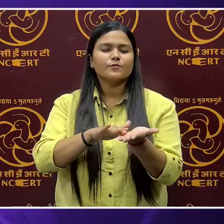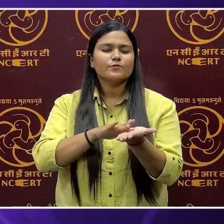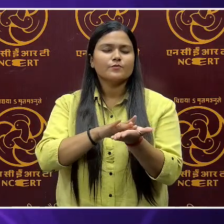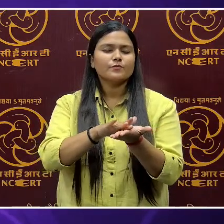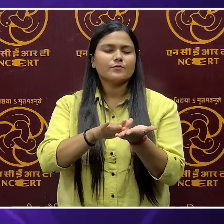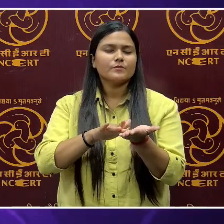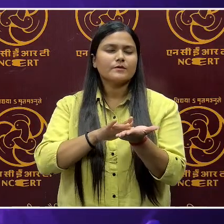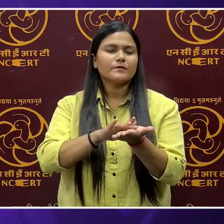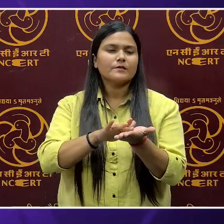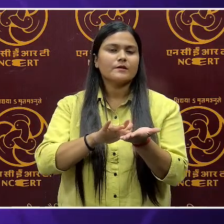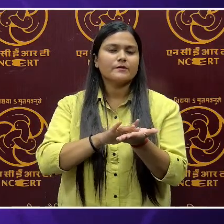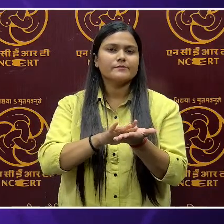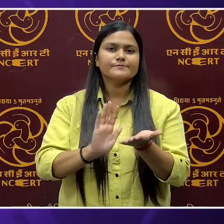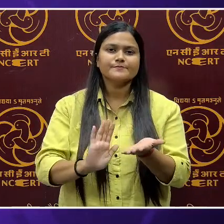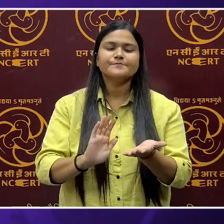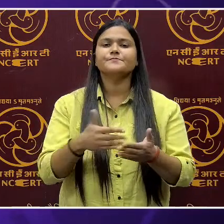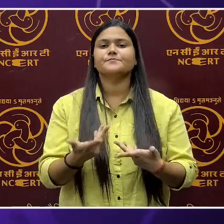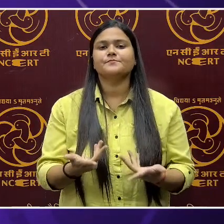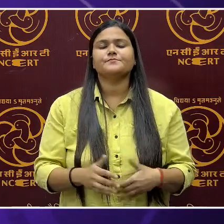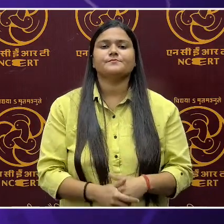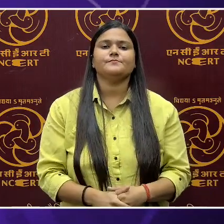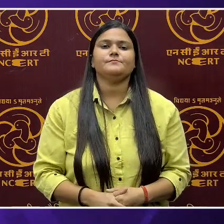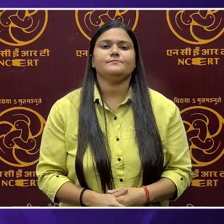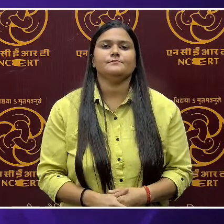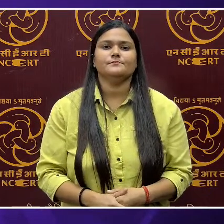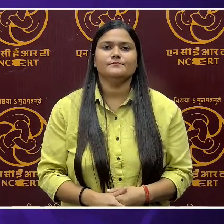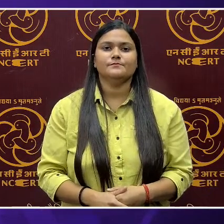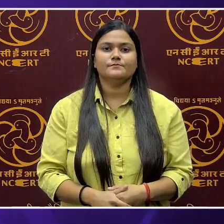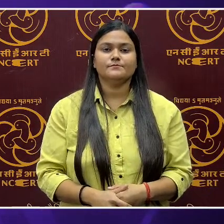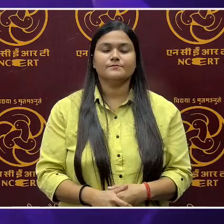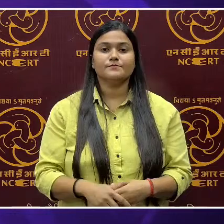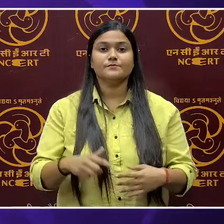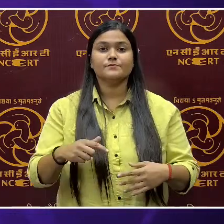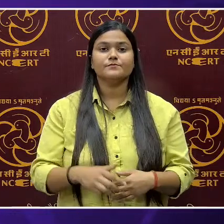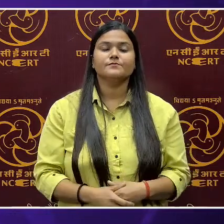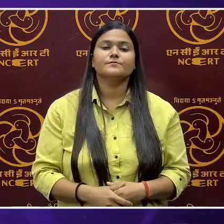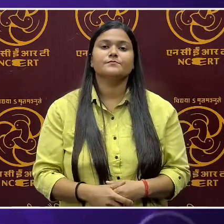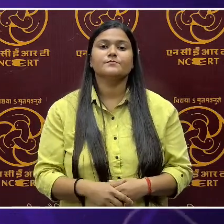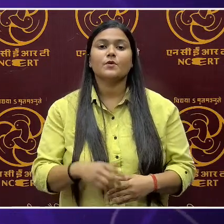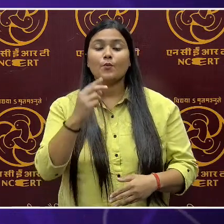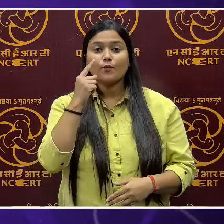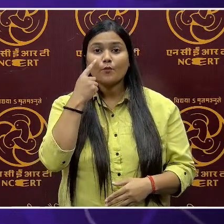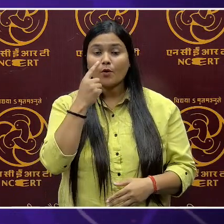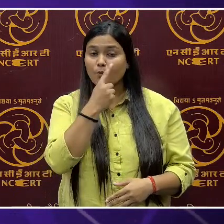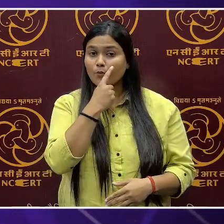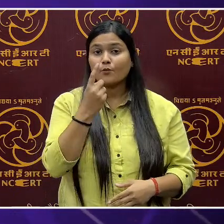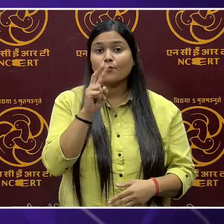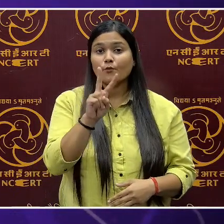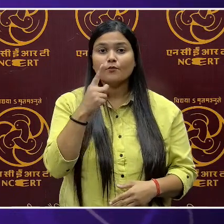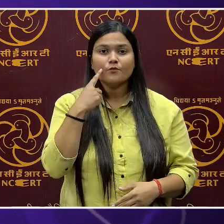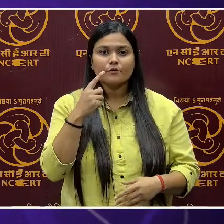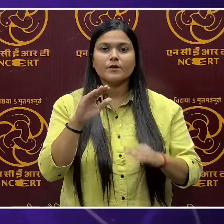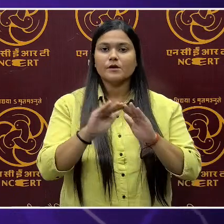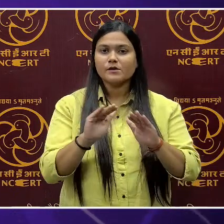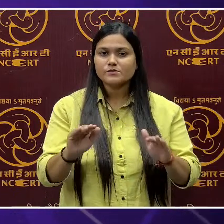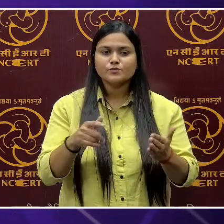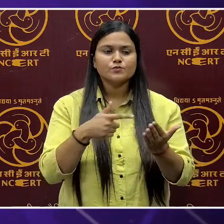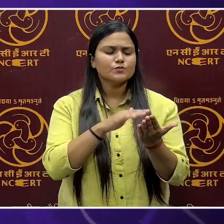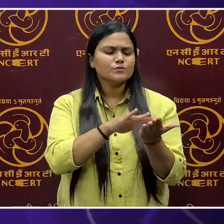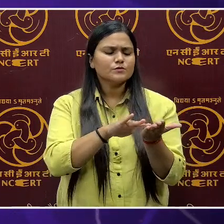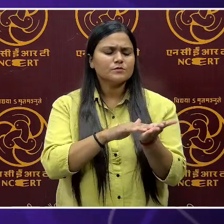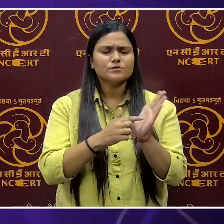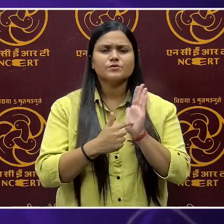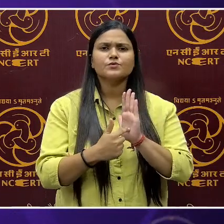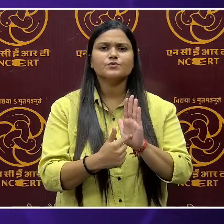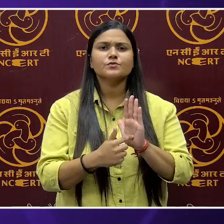our children who are VI children, and today I am going to show